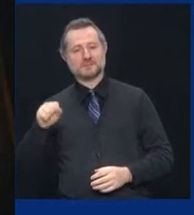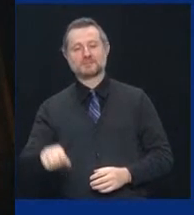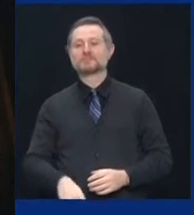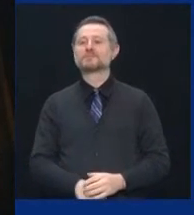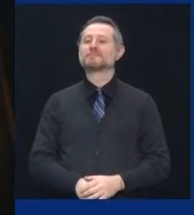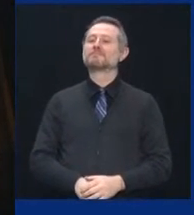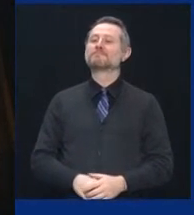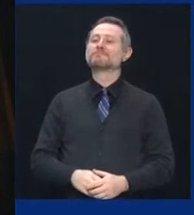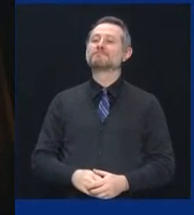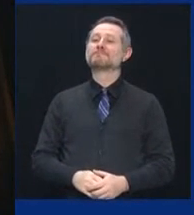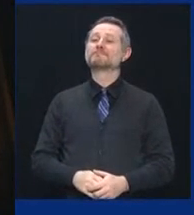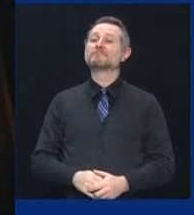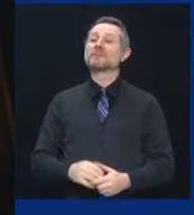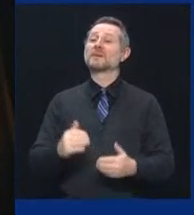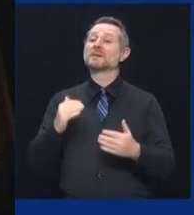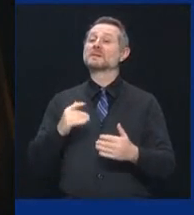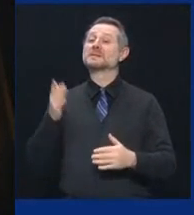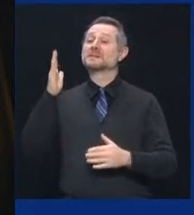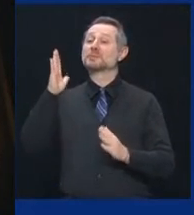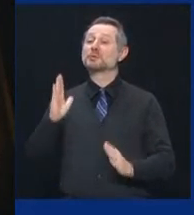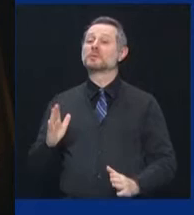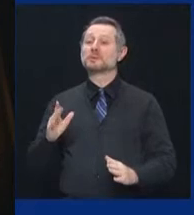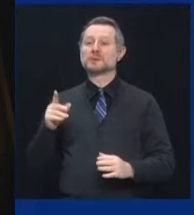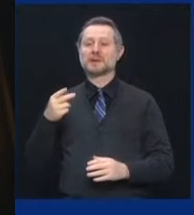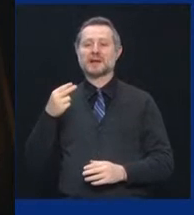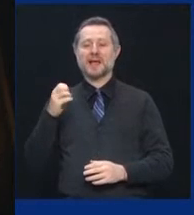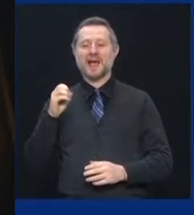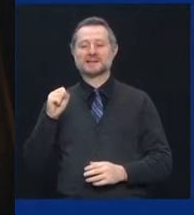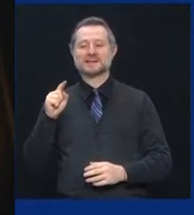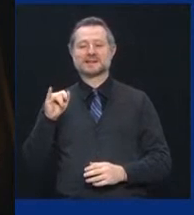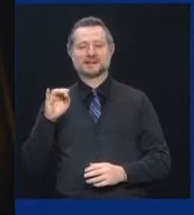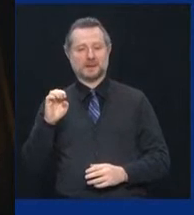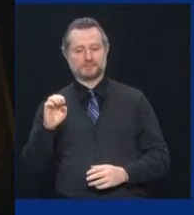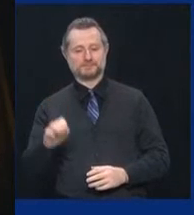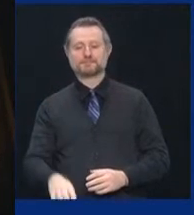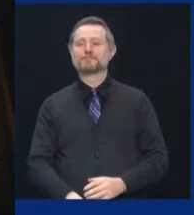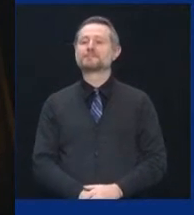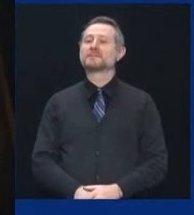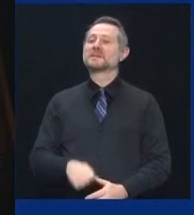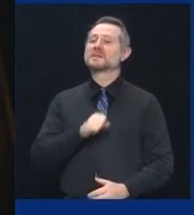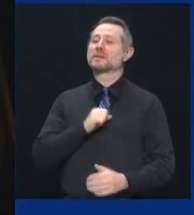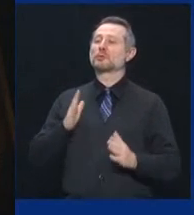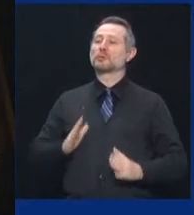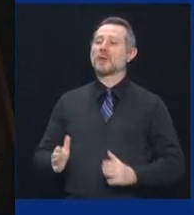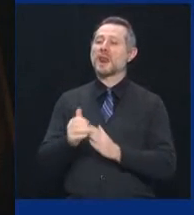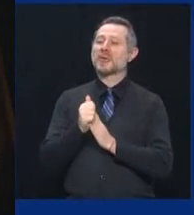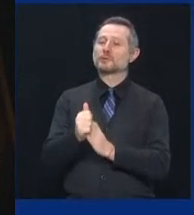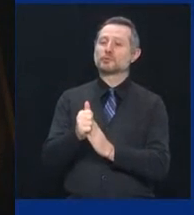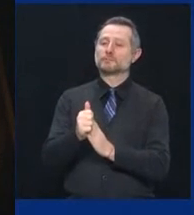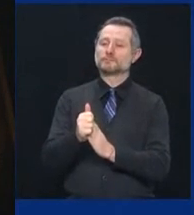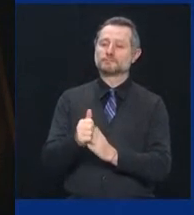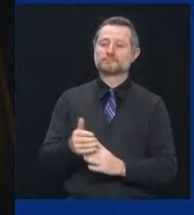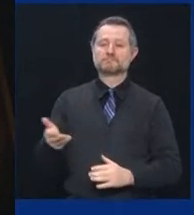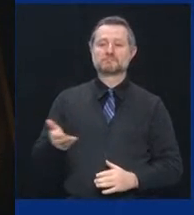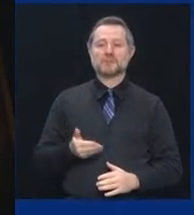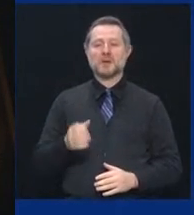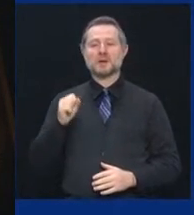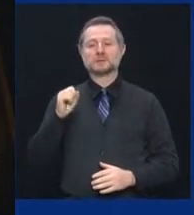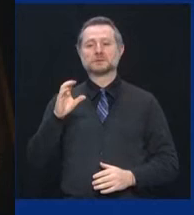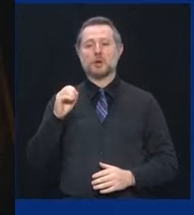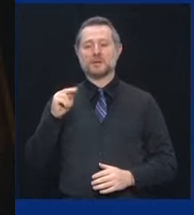Robert Orton, Assembly Minority Leader William Barkley, who are all joining us electronically in this special